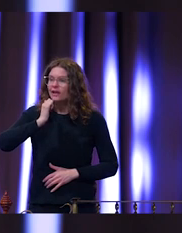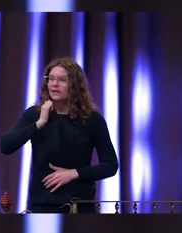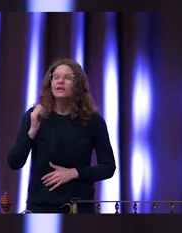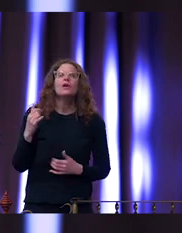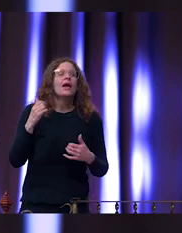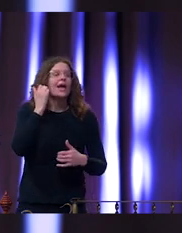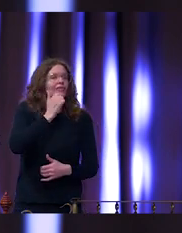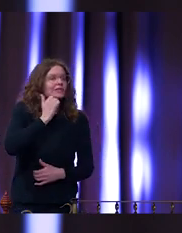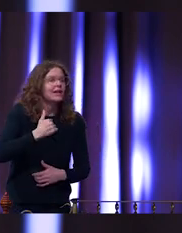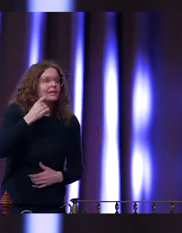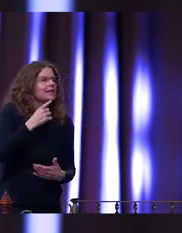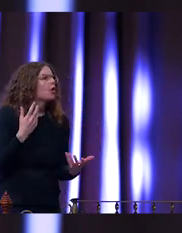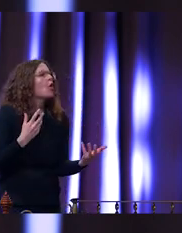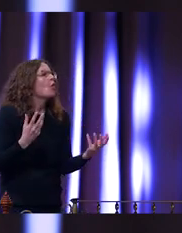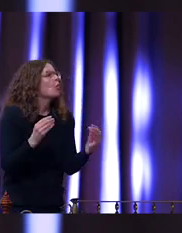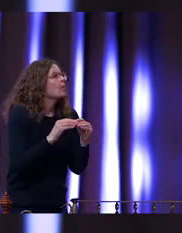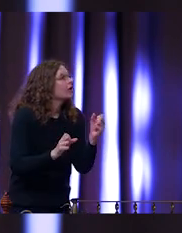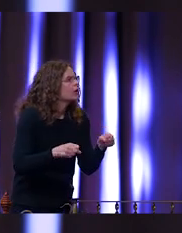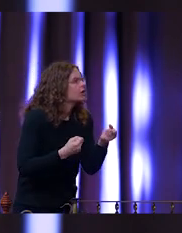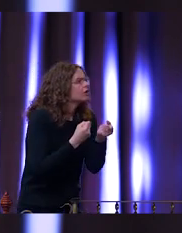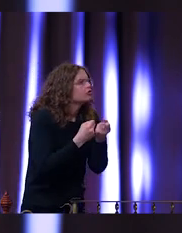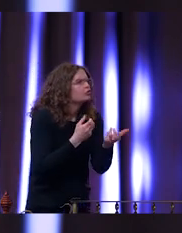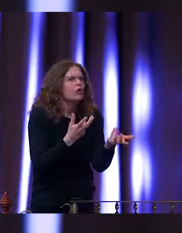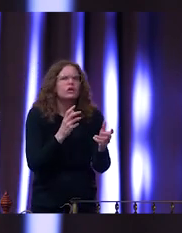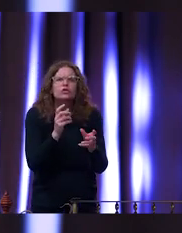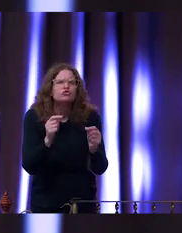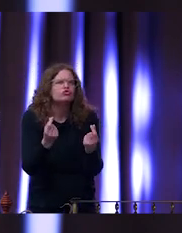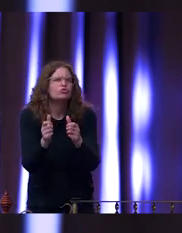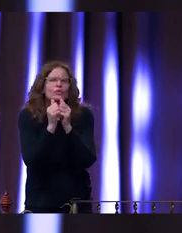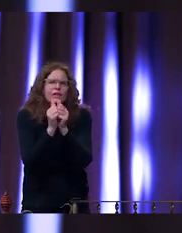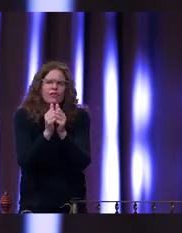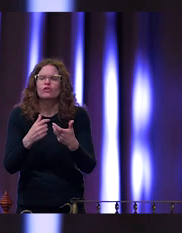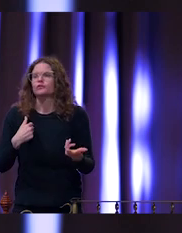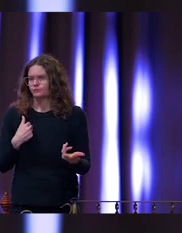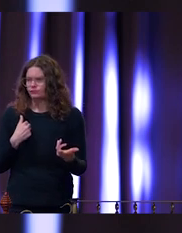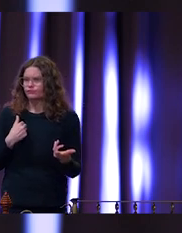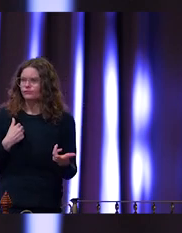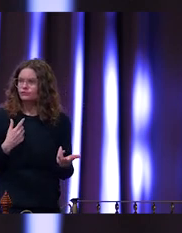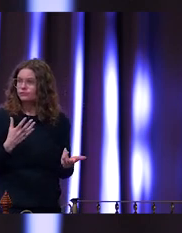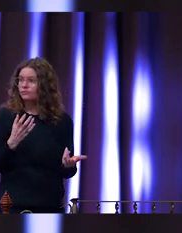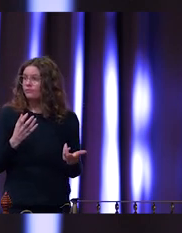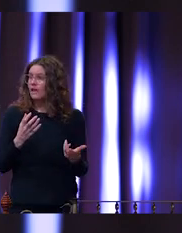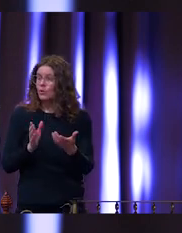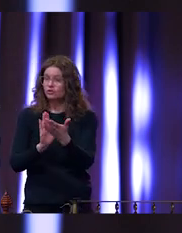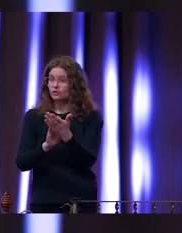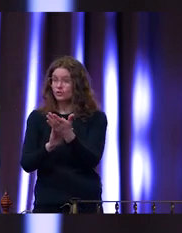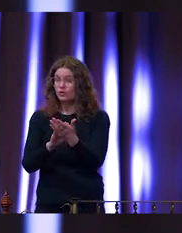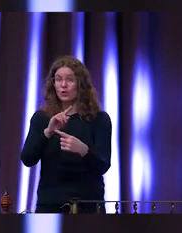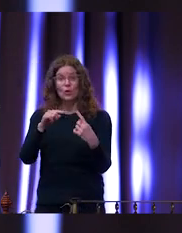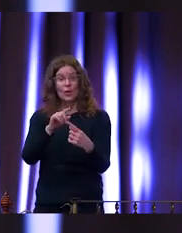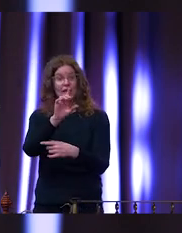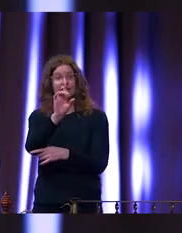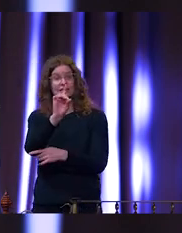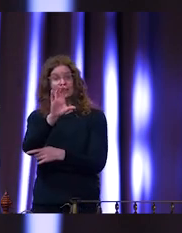what else can we do and what we can do together. And things like, I want a huge shout out to Erin. When DCASE was looking